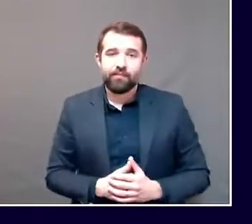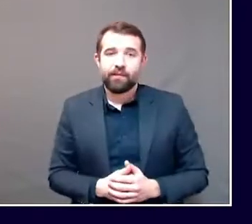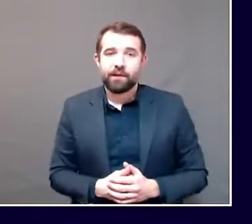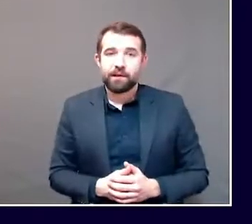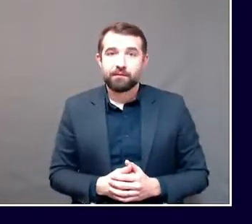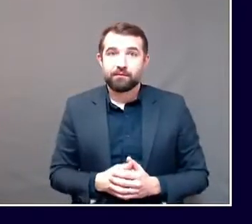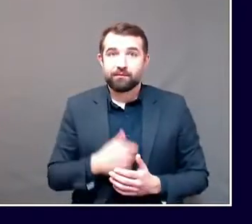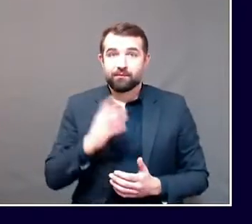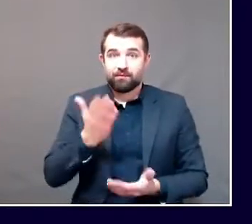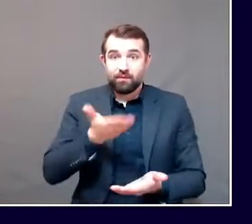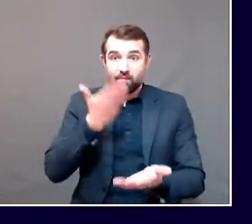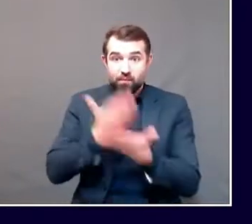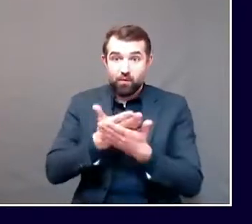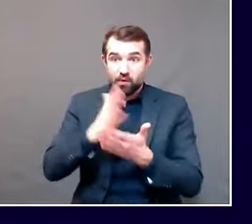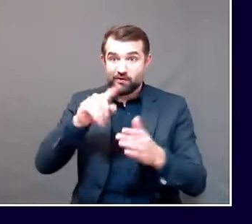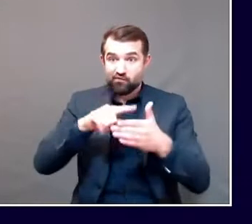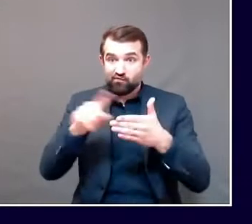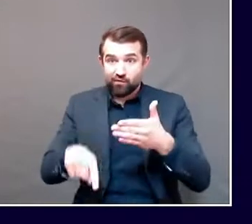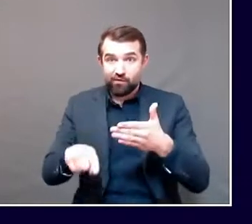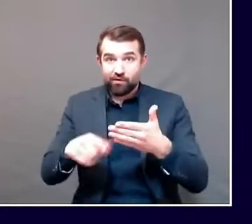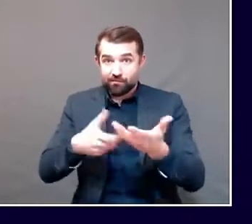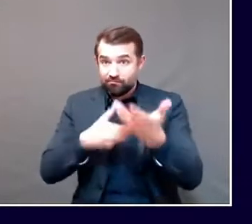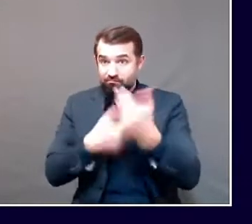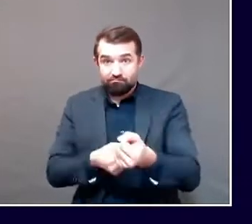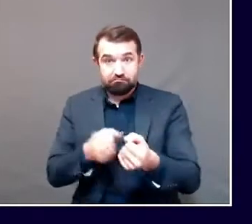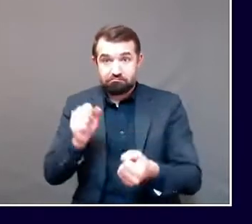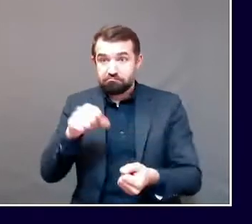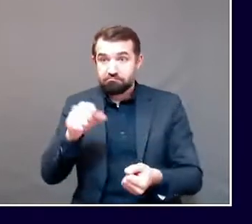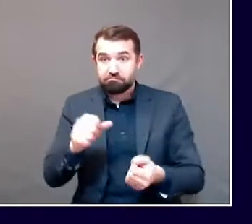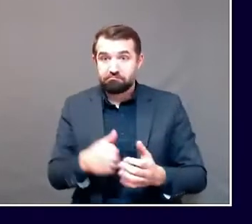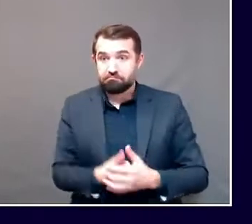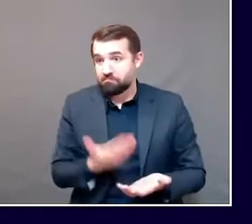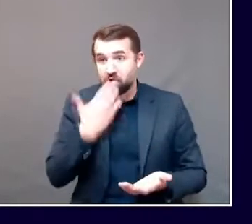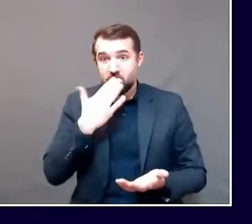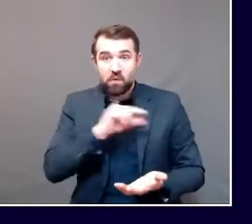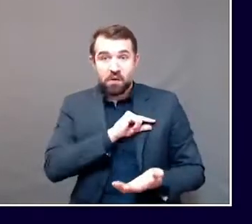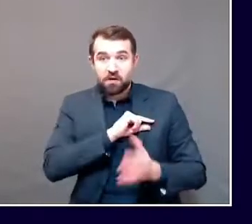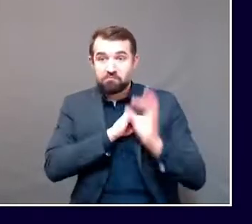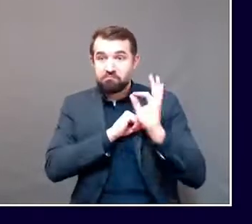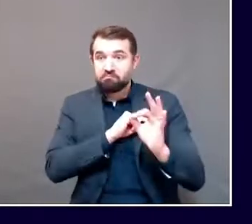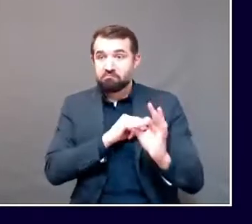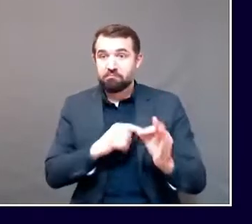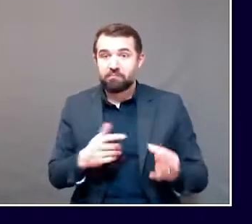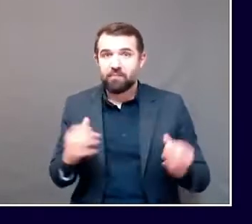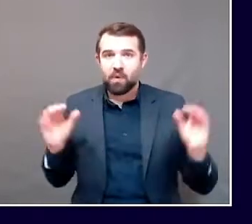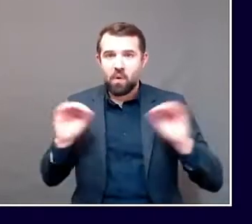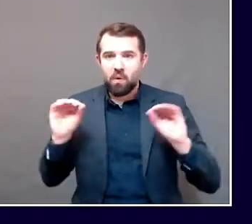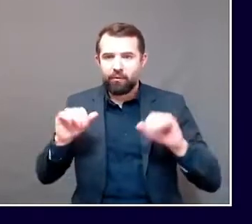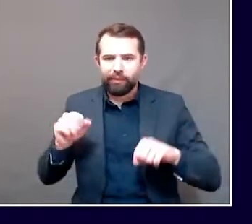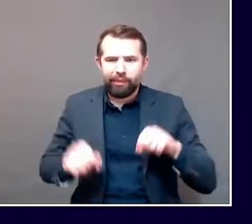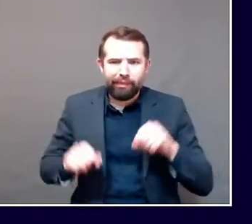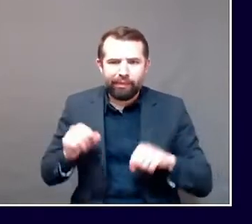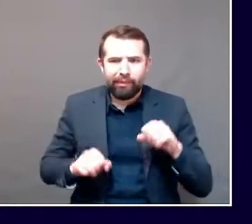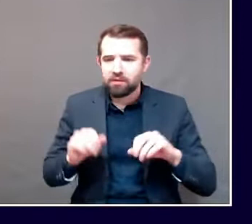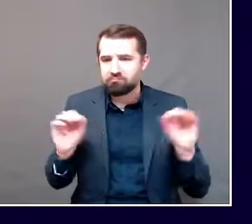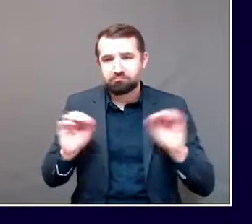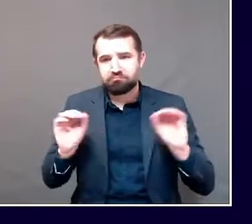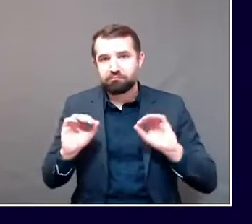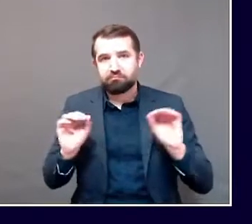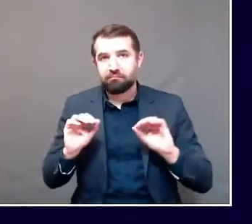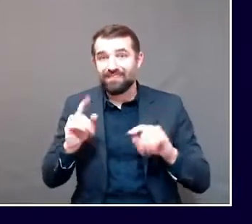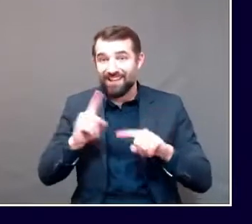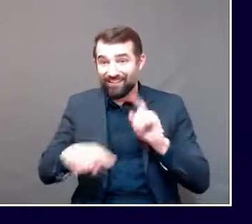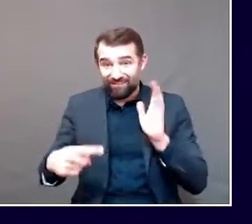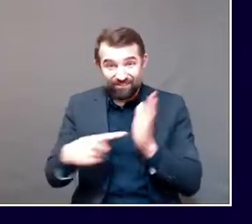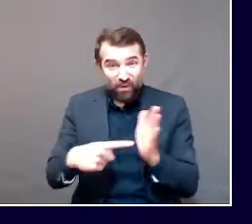or accuracy of the results that are generated. But if that cost is unreachable for you, or if going and driving